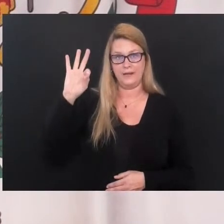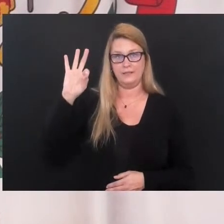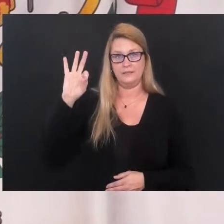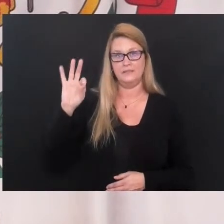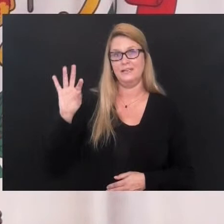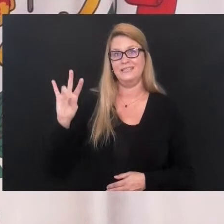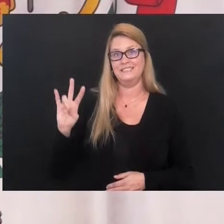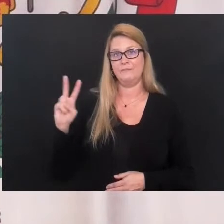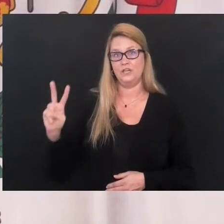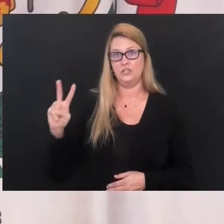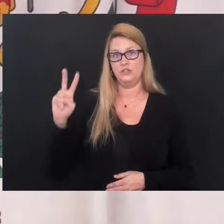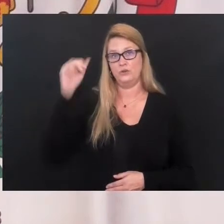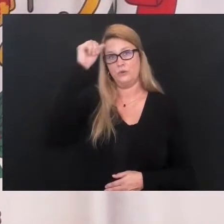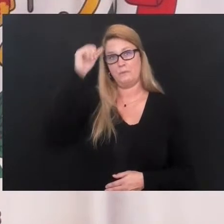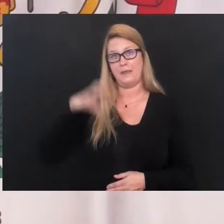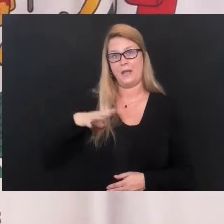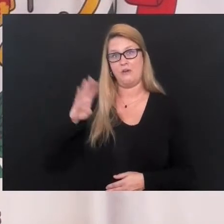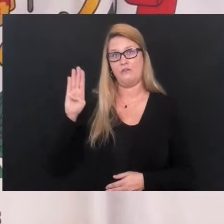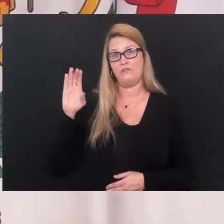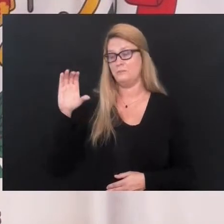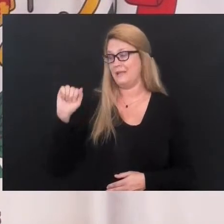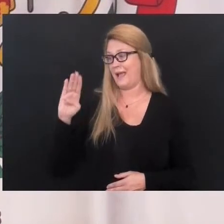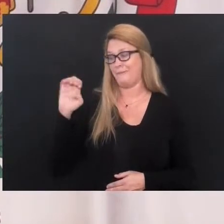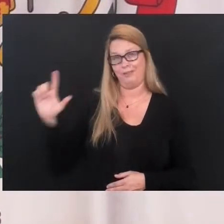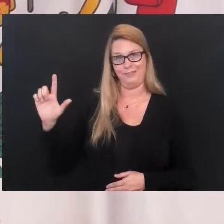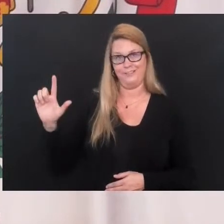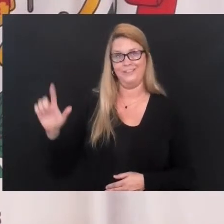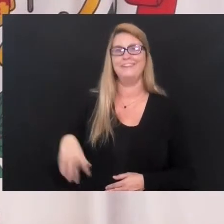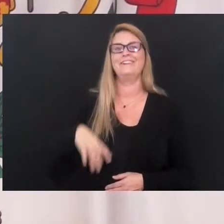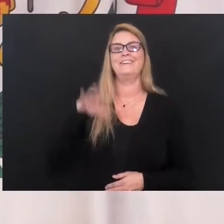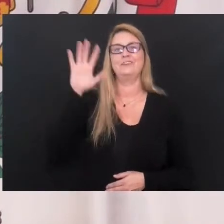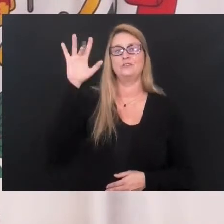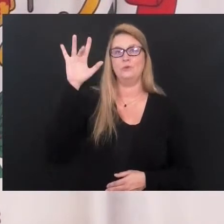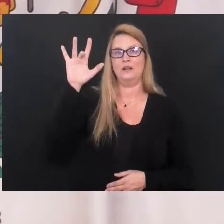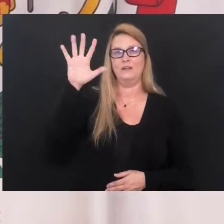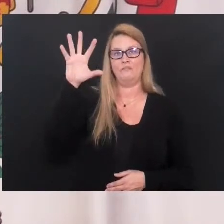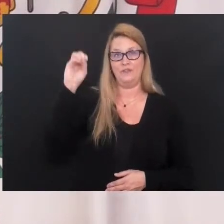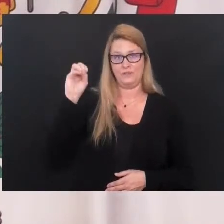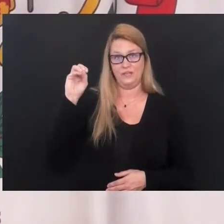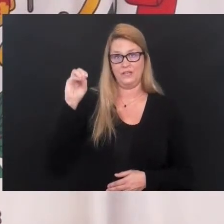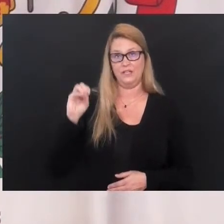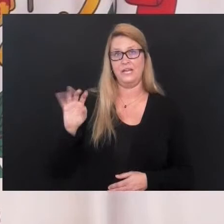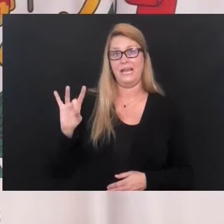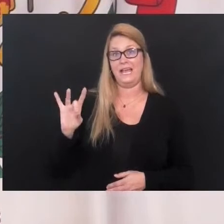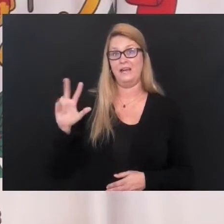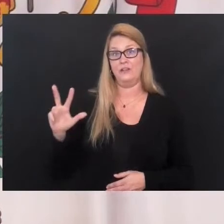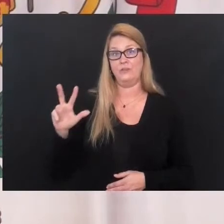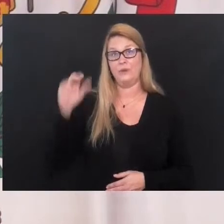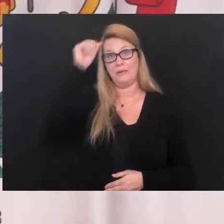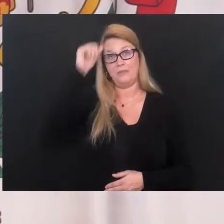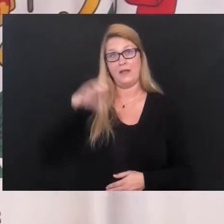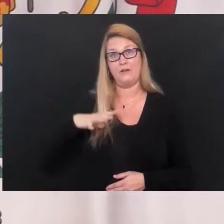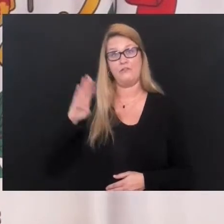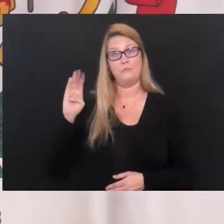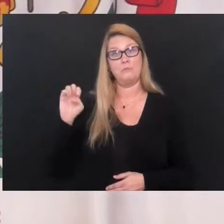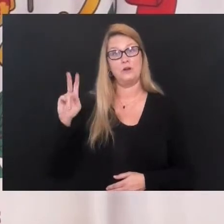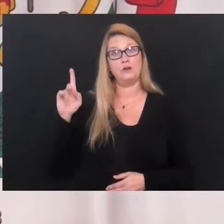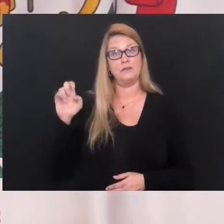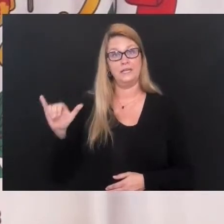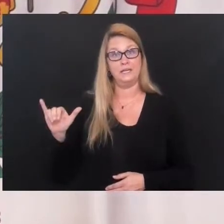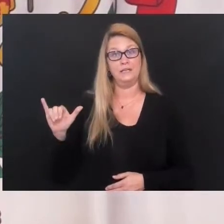death is a 72-year-old male from Cabell County. Our 2,550th death is an 83-year-old male from Berkeley